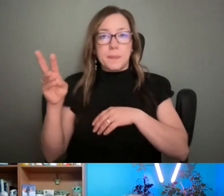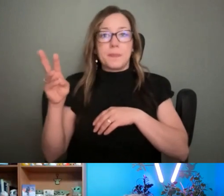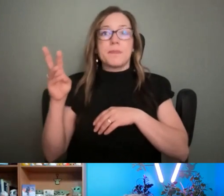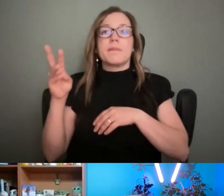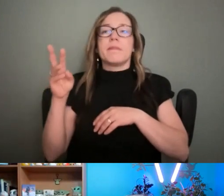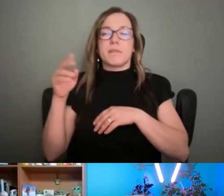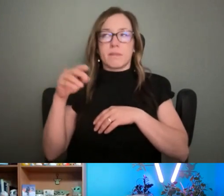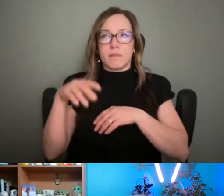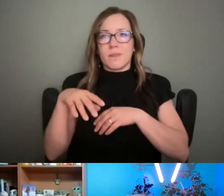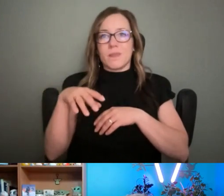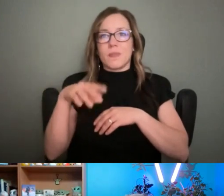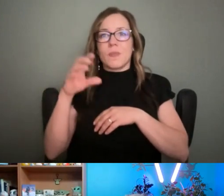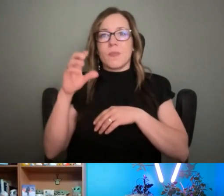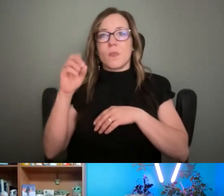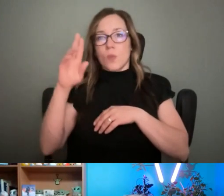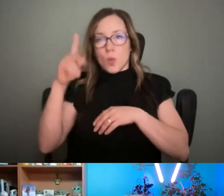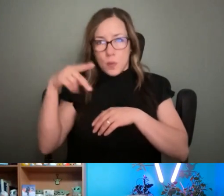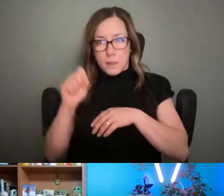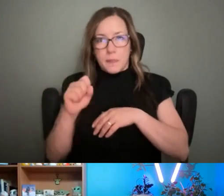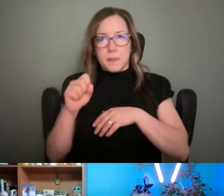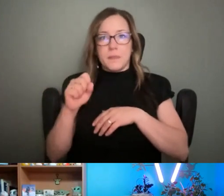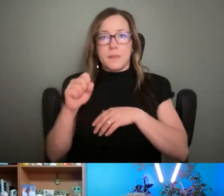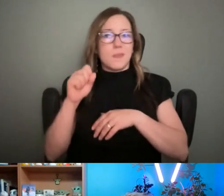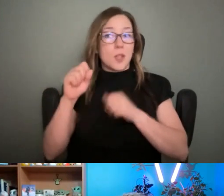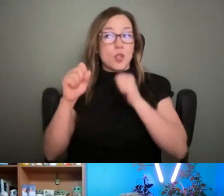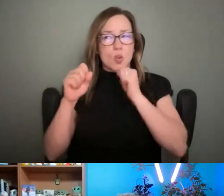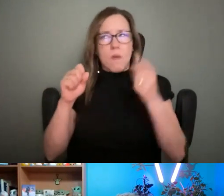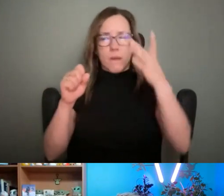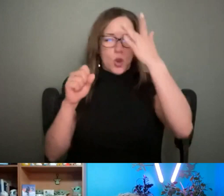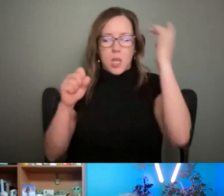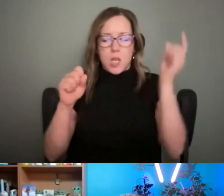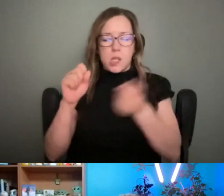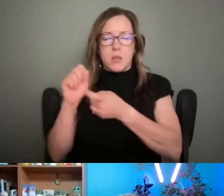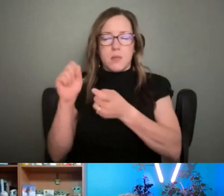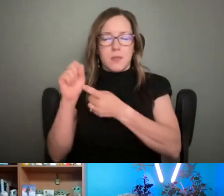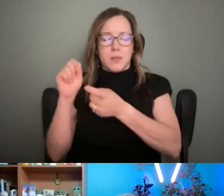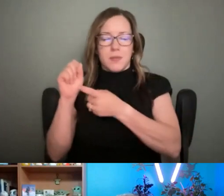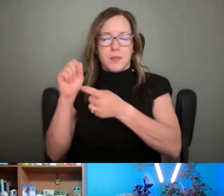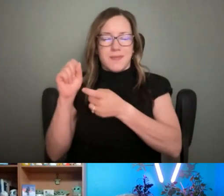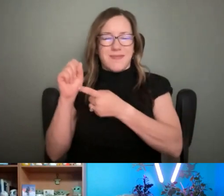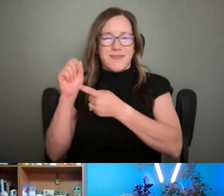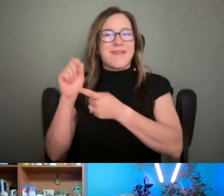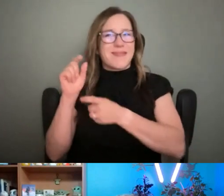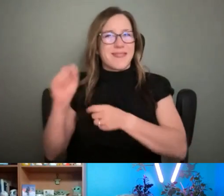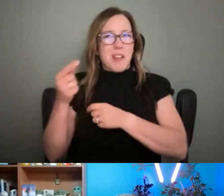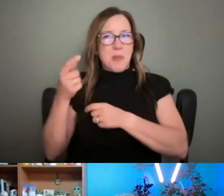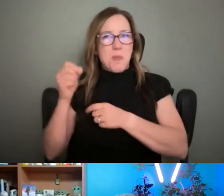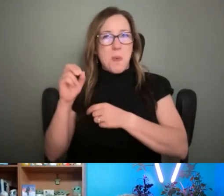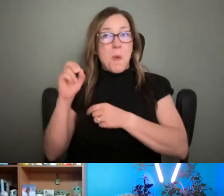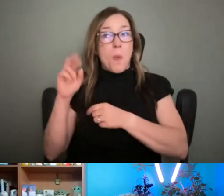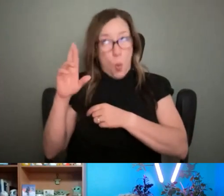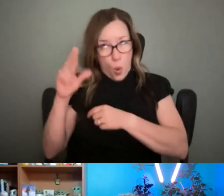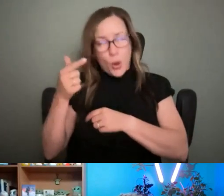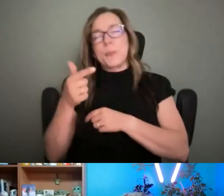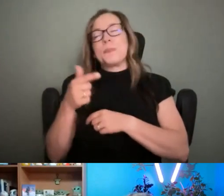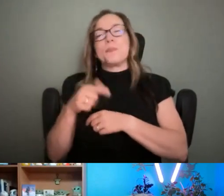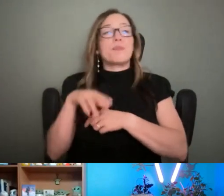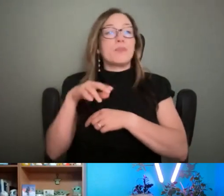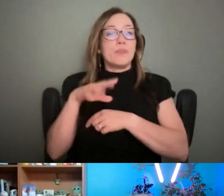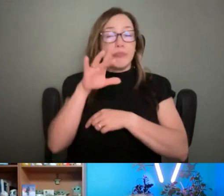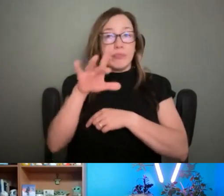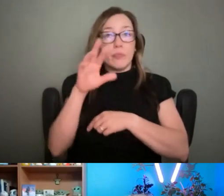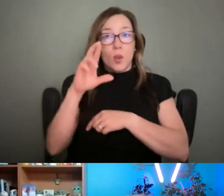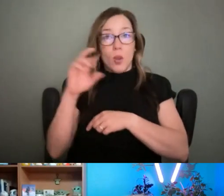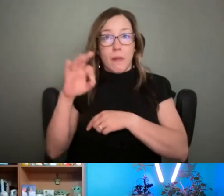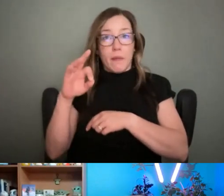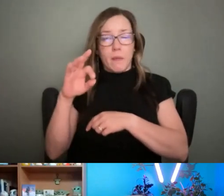communitycarecorps.org. Corps has an S on the end. Don't leave the S out. And then if you go to the RFP page, you will see